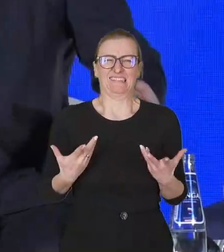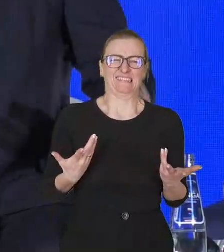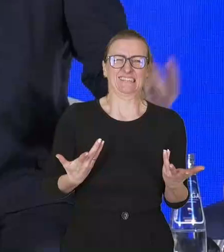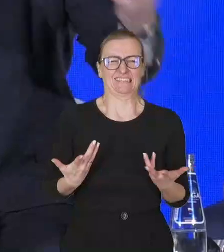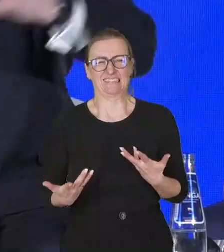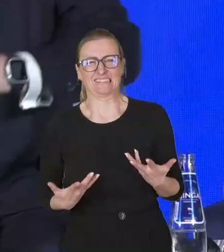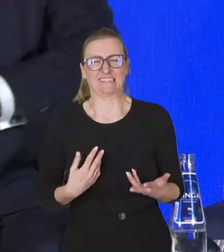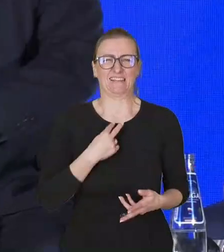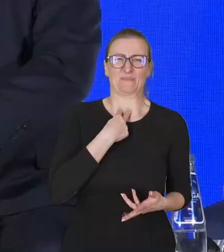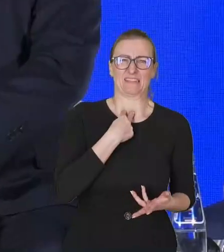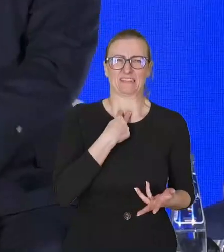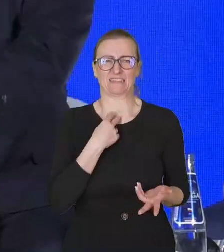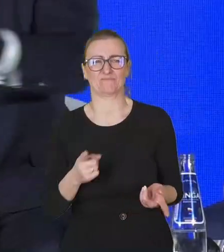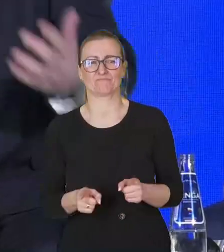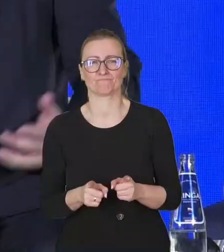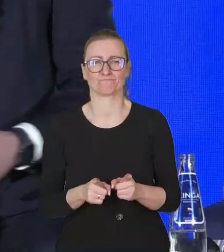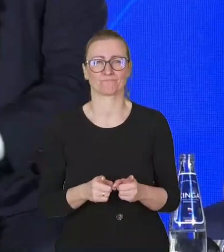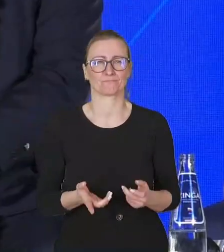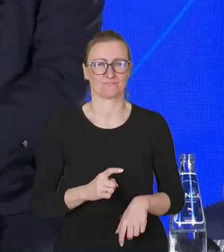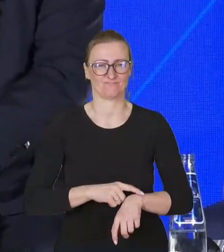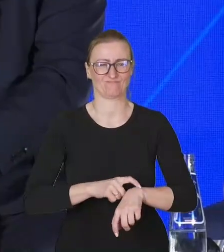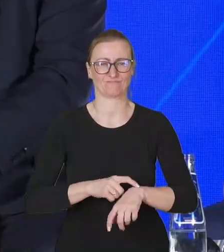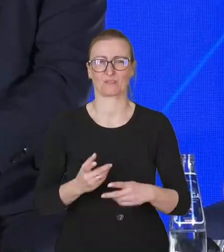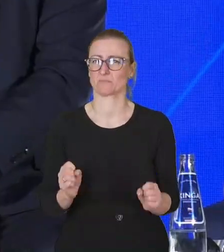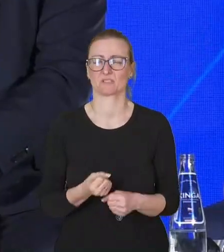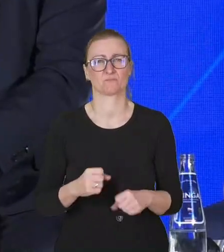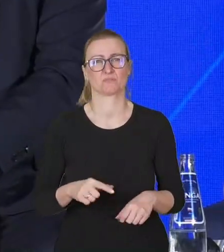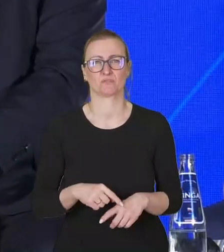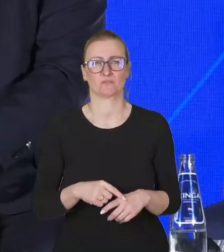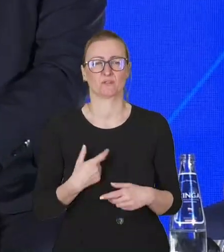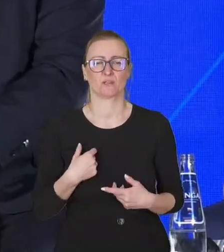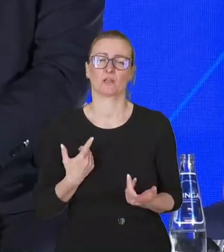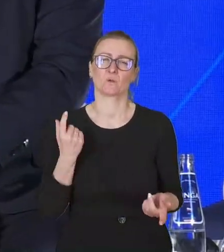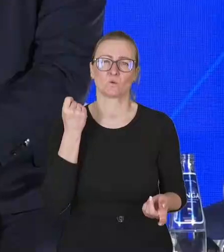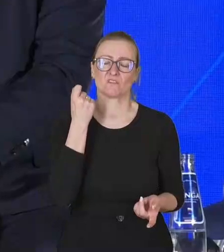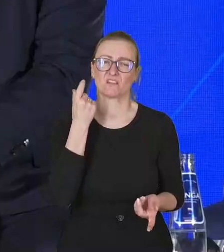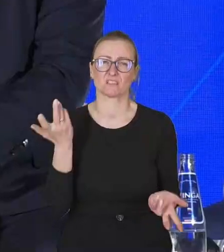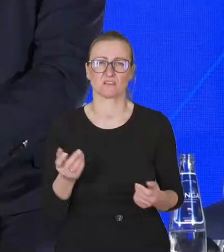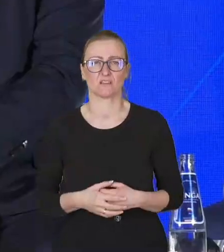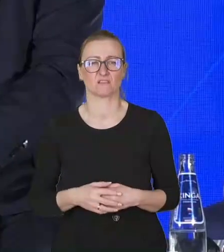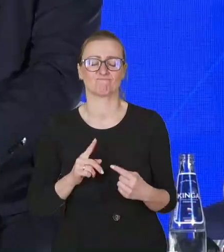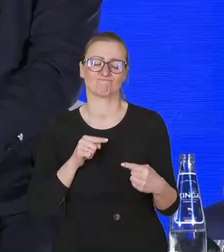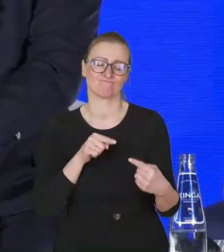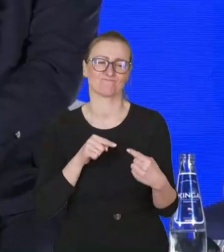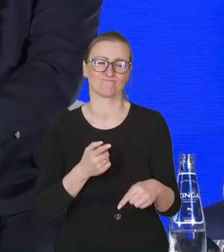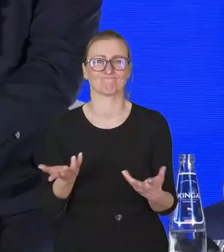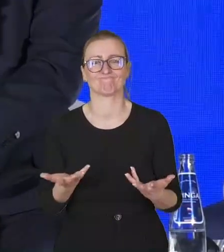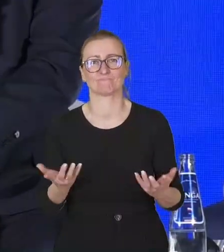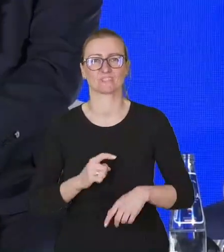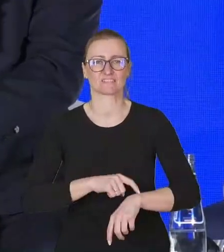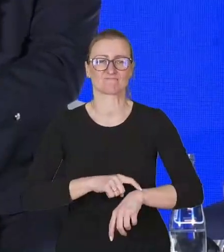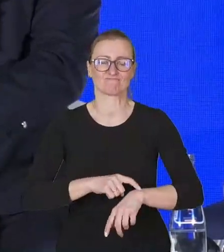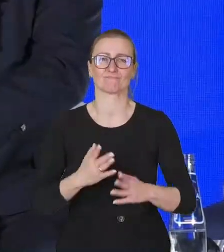up and combine all the efforts that we are doing in this panel discussions. Yes, I'm a member of the